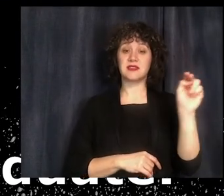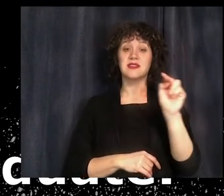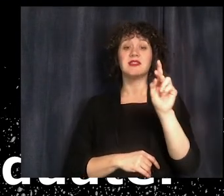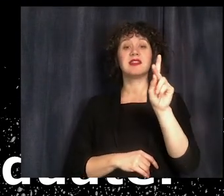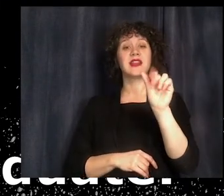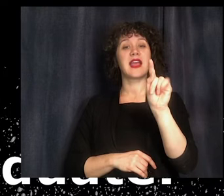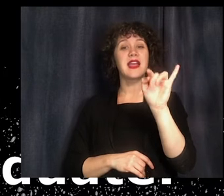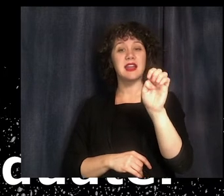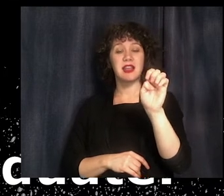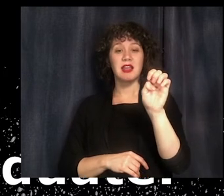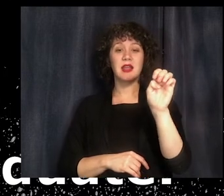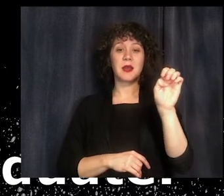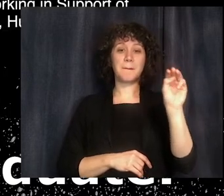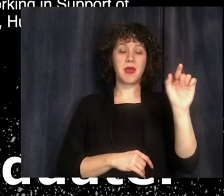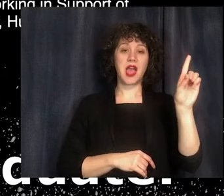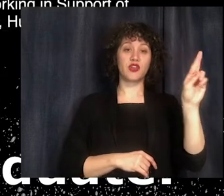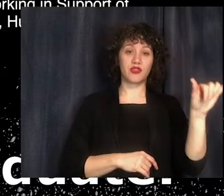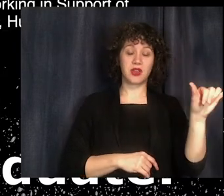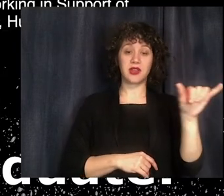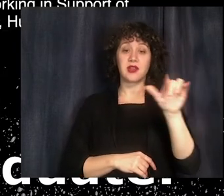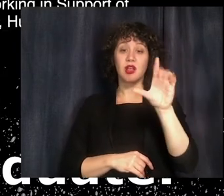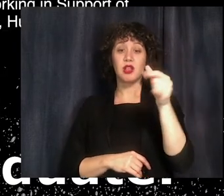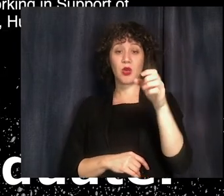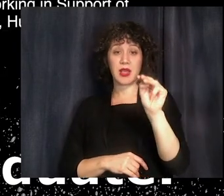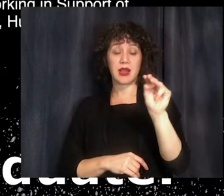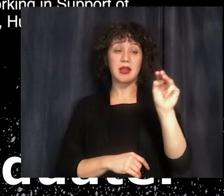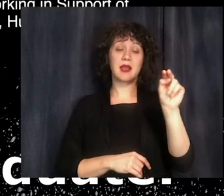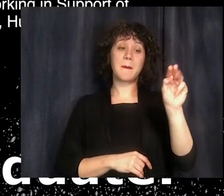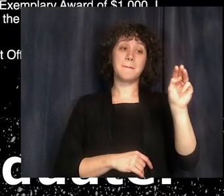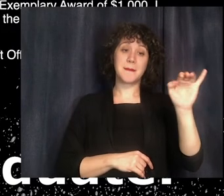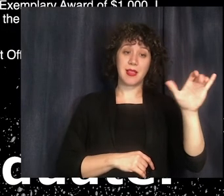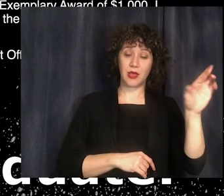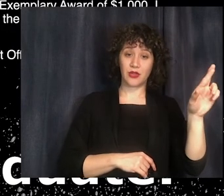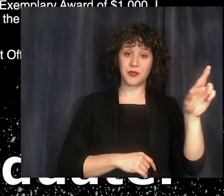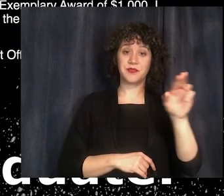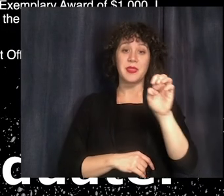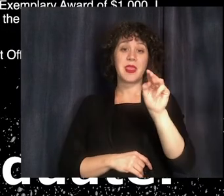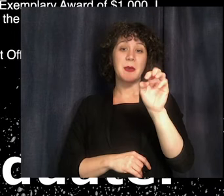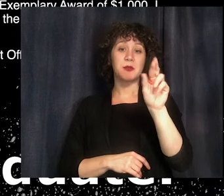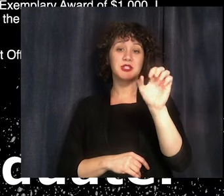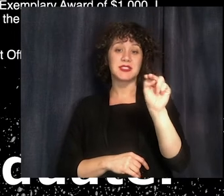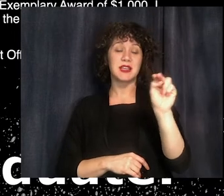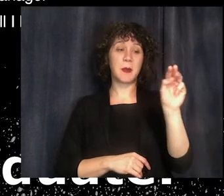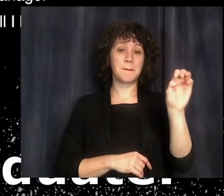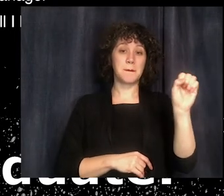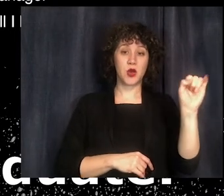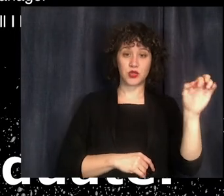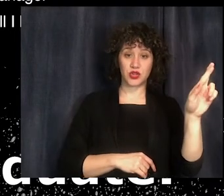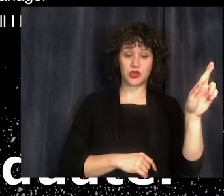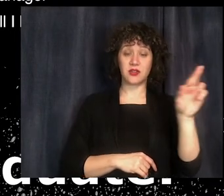Madry, Logan Miller, Emerson Mosier,